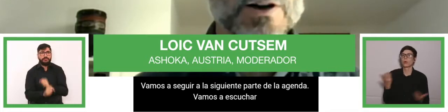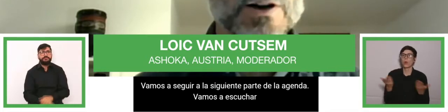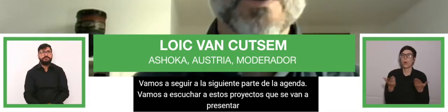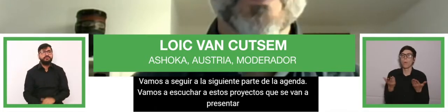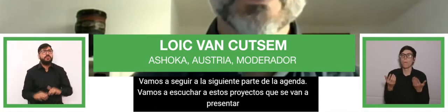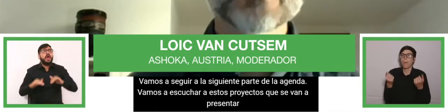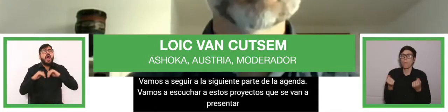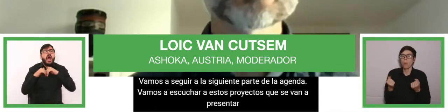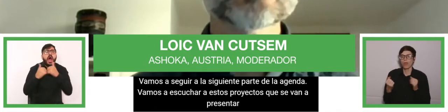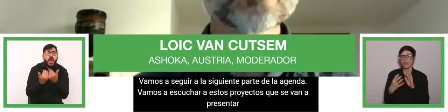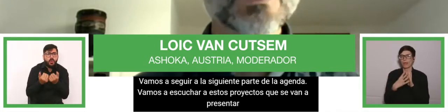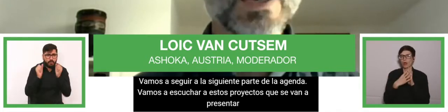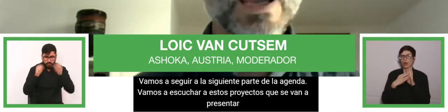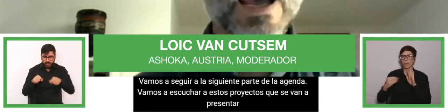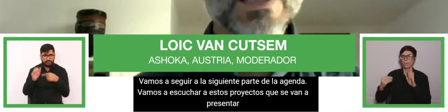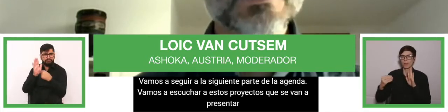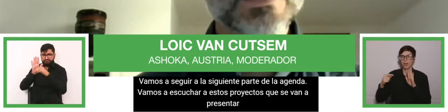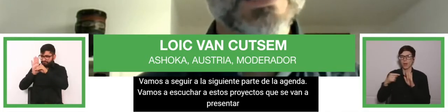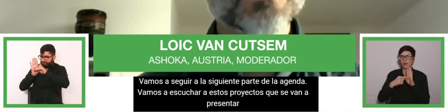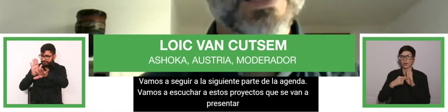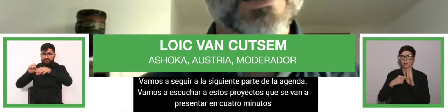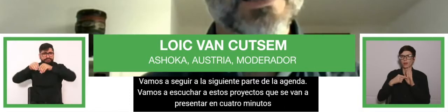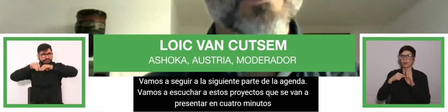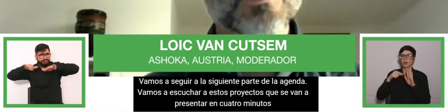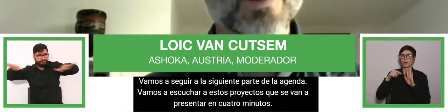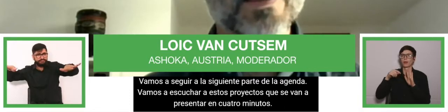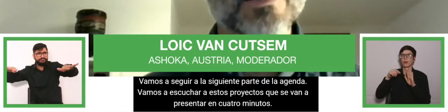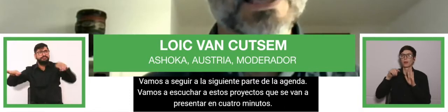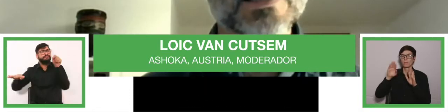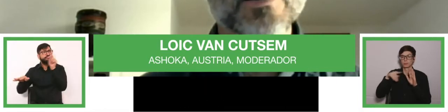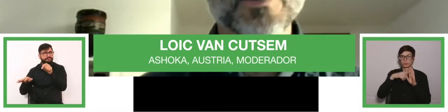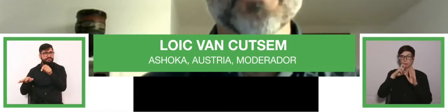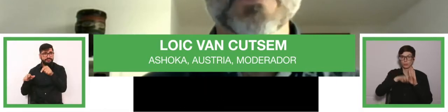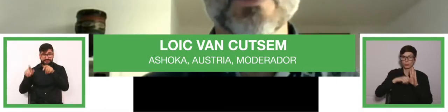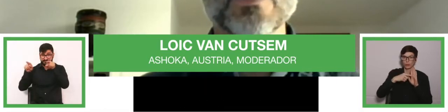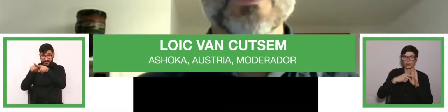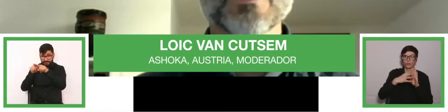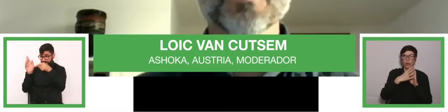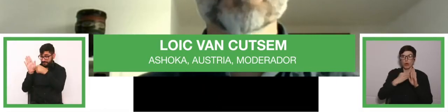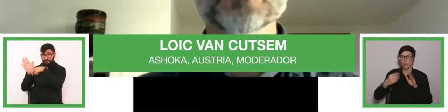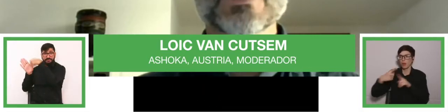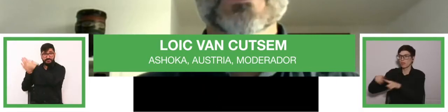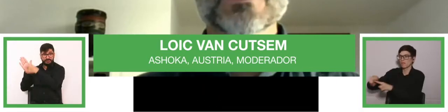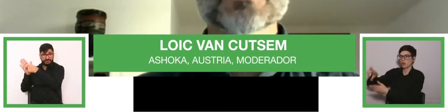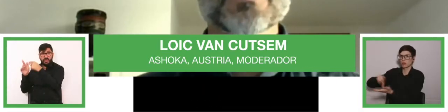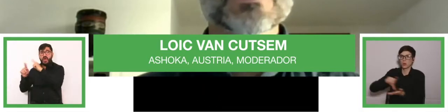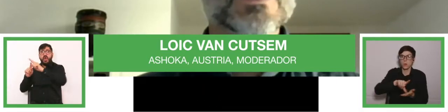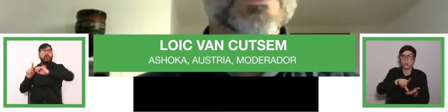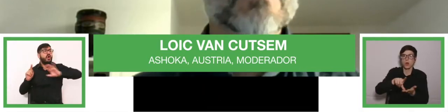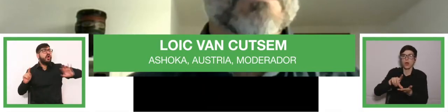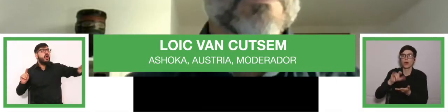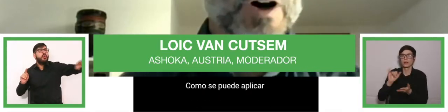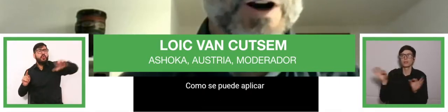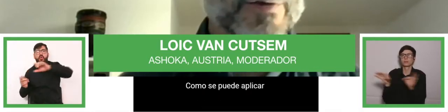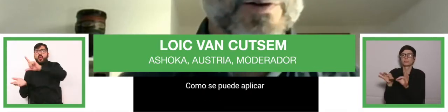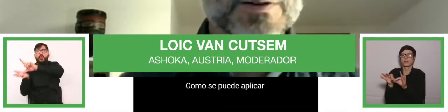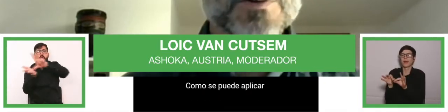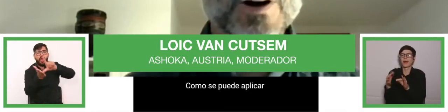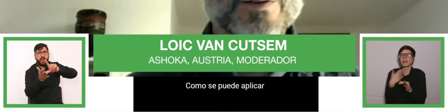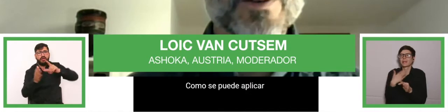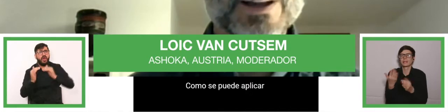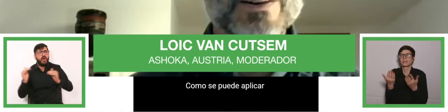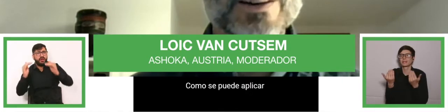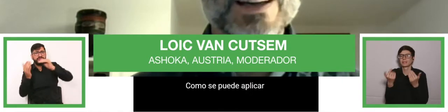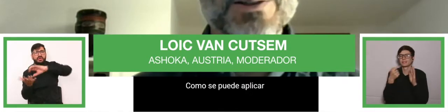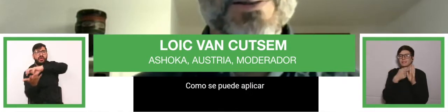other geographies, and explaining also what their needs are. So this is an offer to